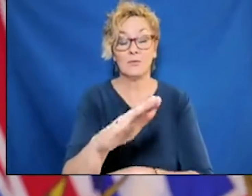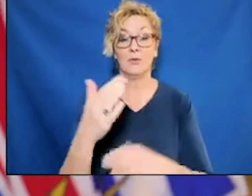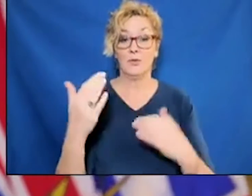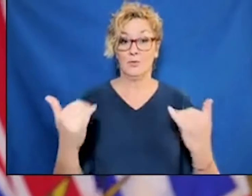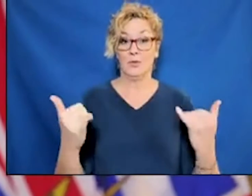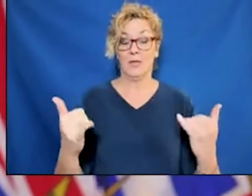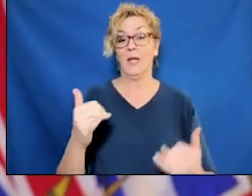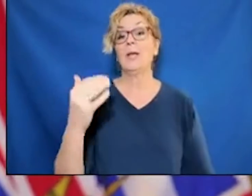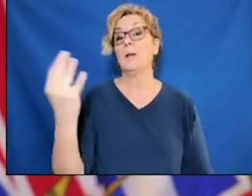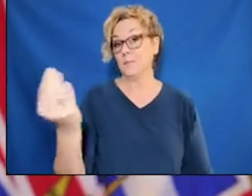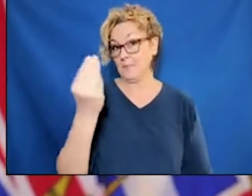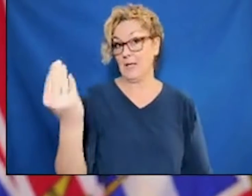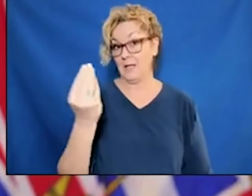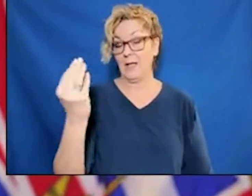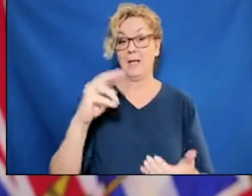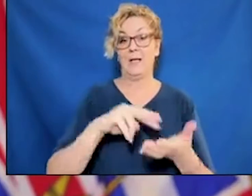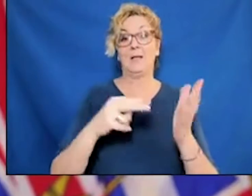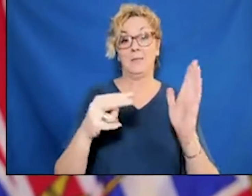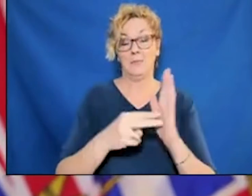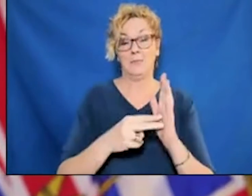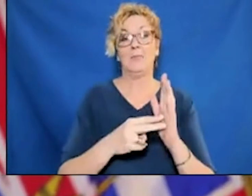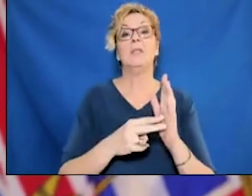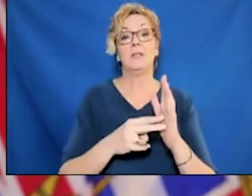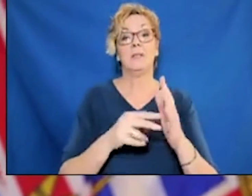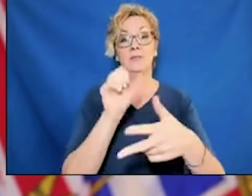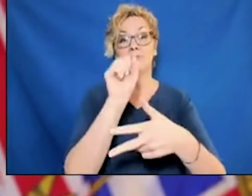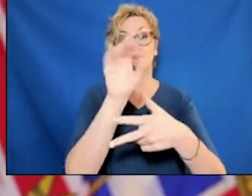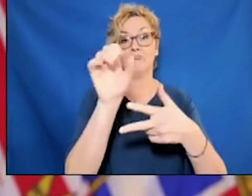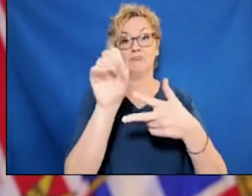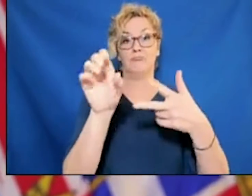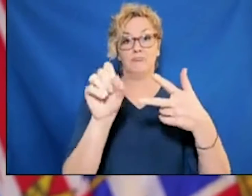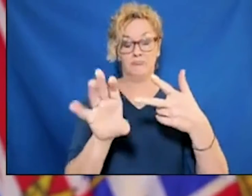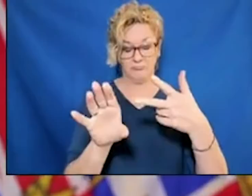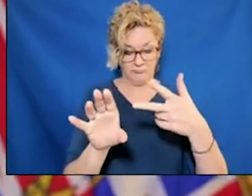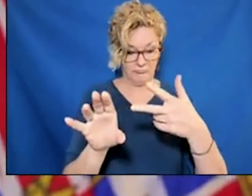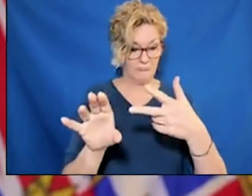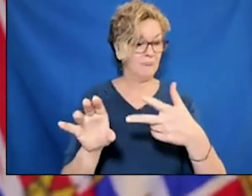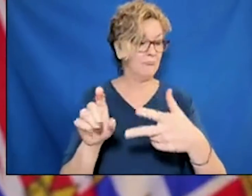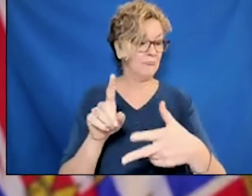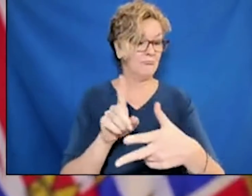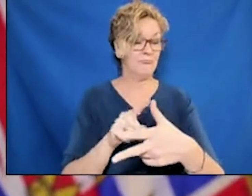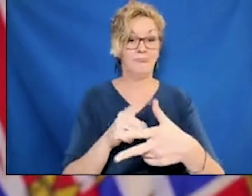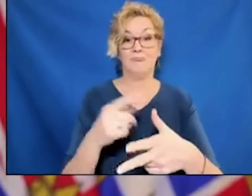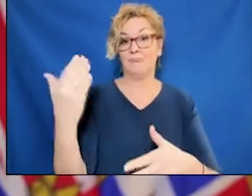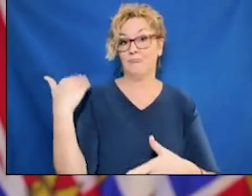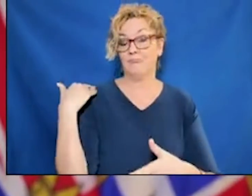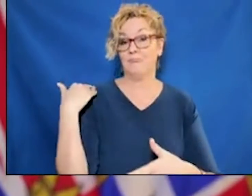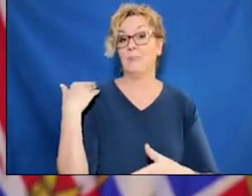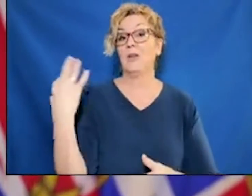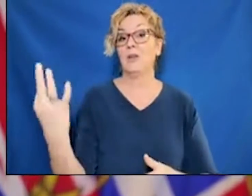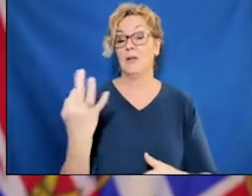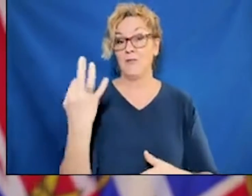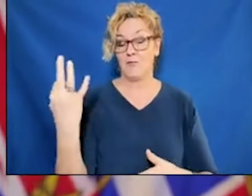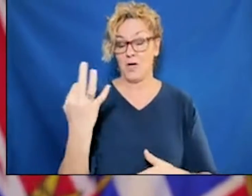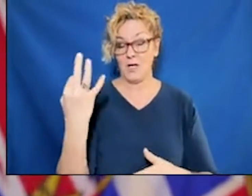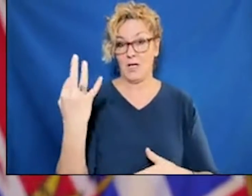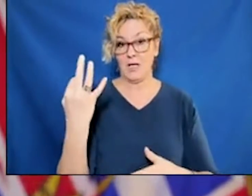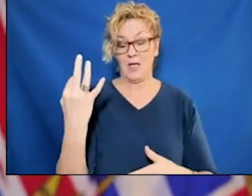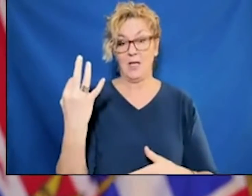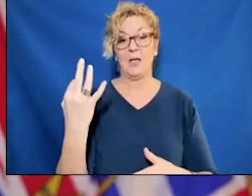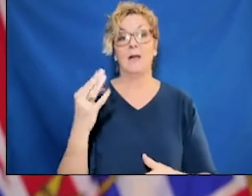Today being Monday, we'll report on 3 reporting periods. From January 15th to 16th, we had